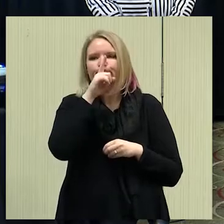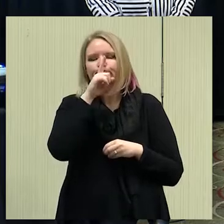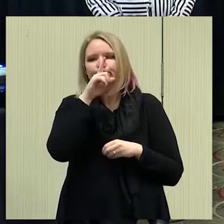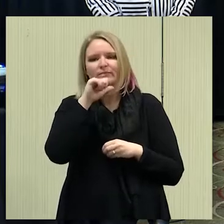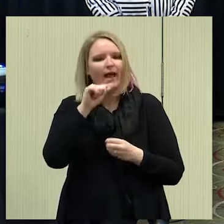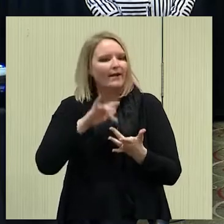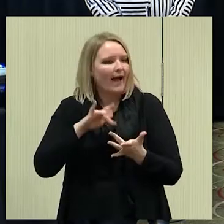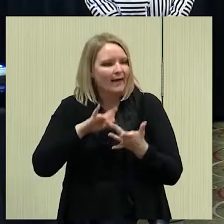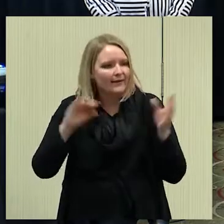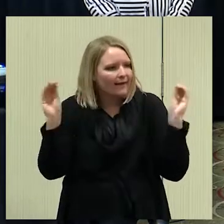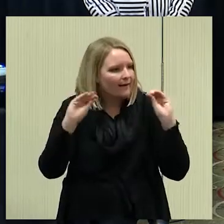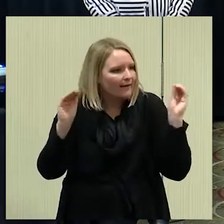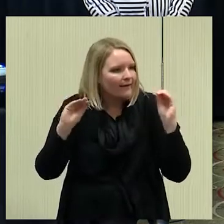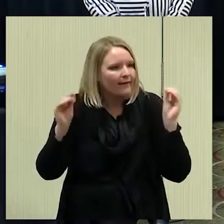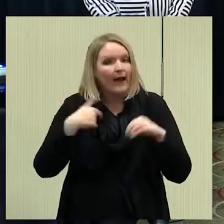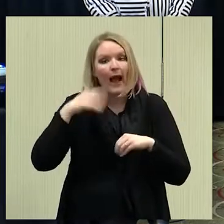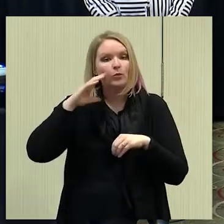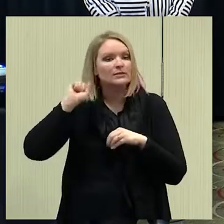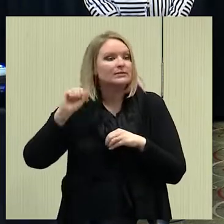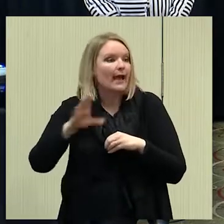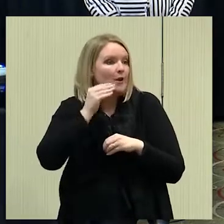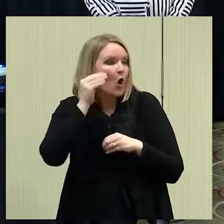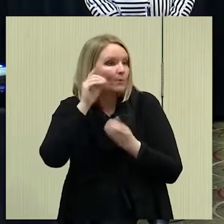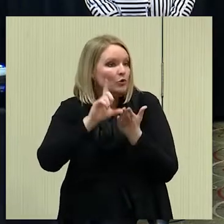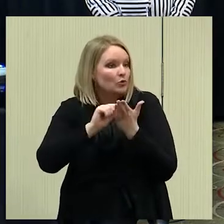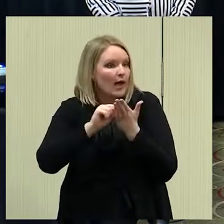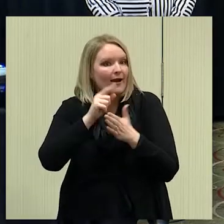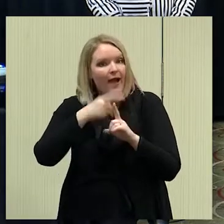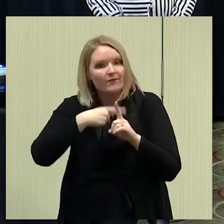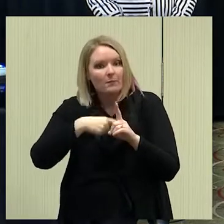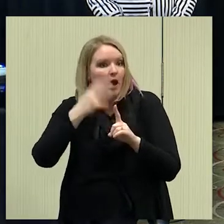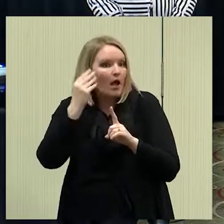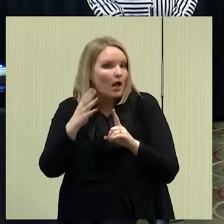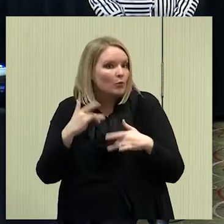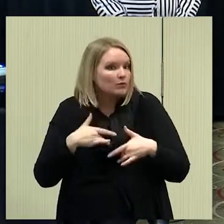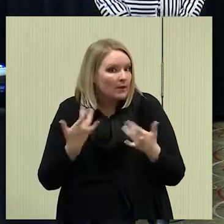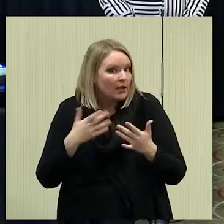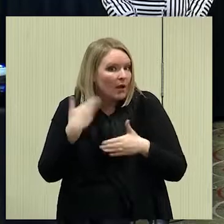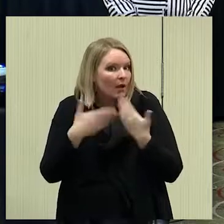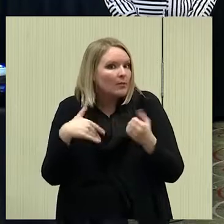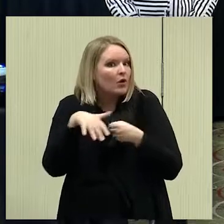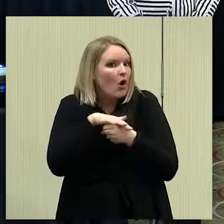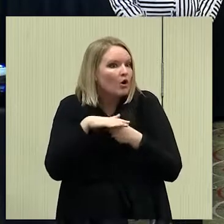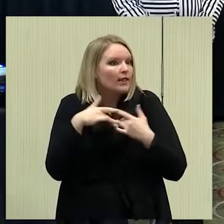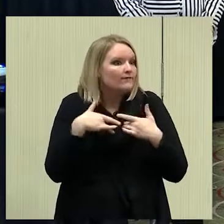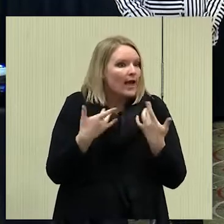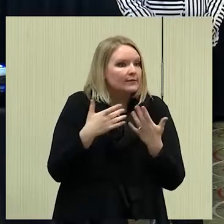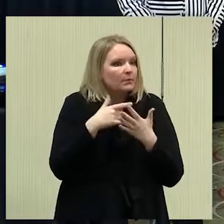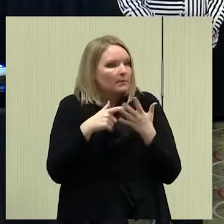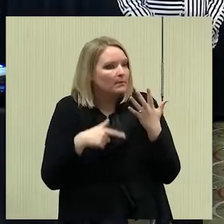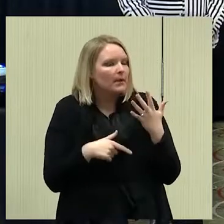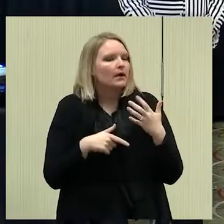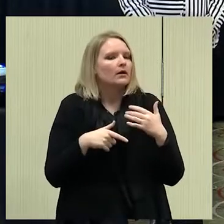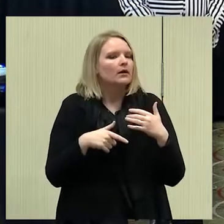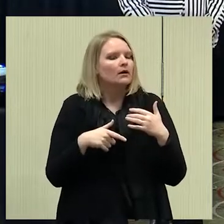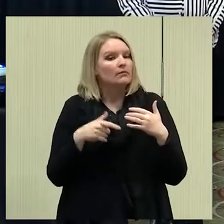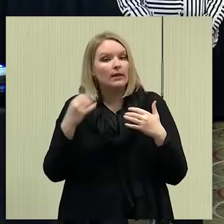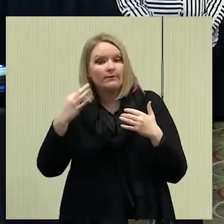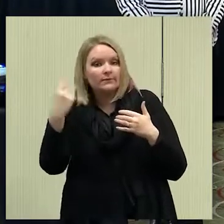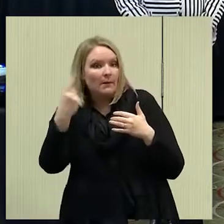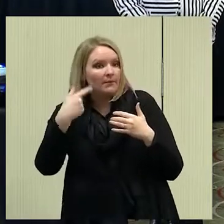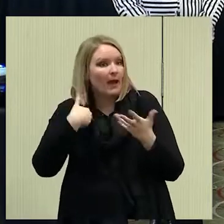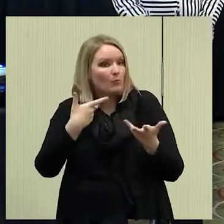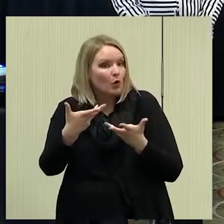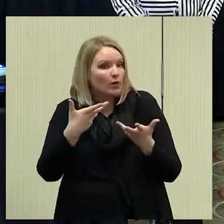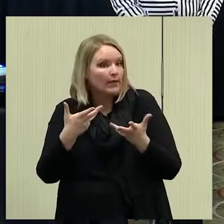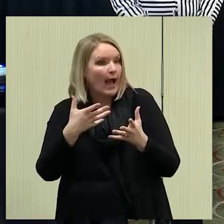share, like I send home newsletters every month kind of saying this is what's coming up, this is like local, like just like local events, and also kind of if there's something that I'm